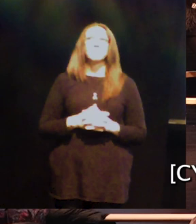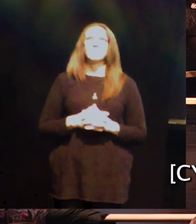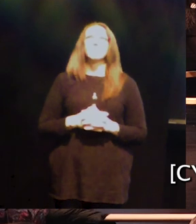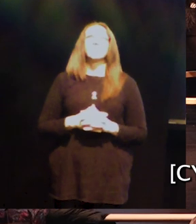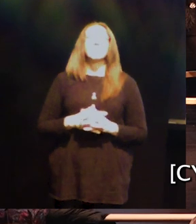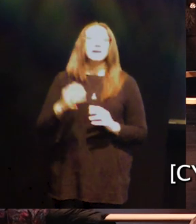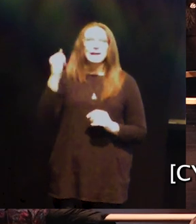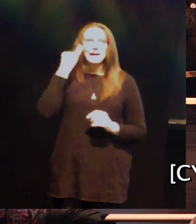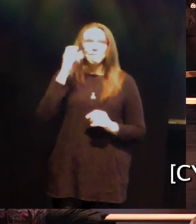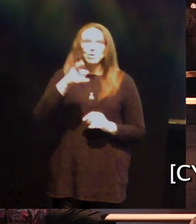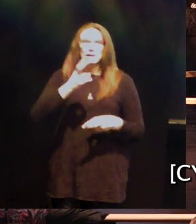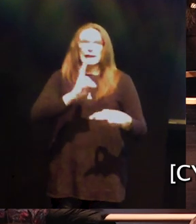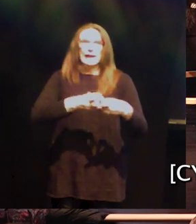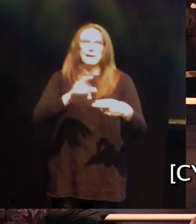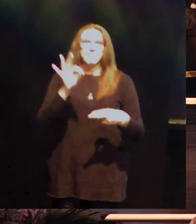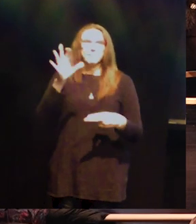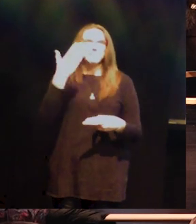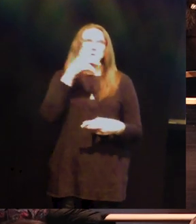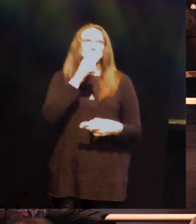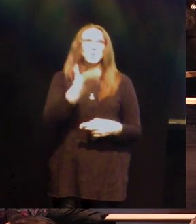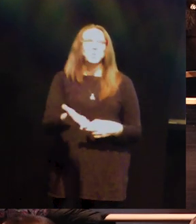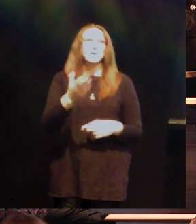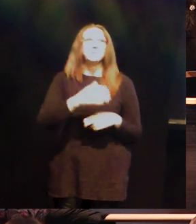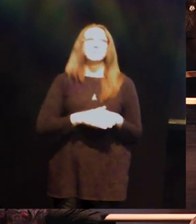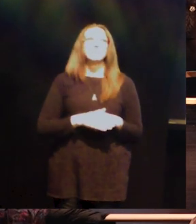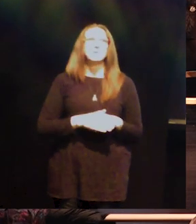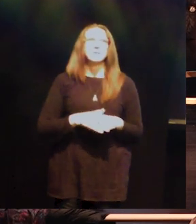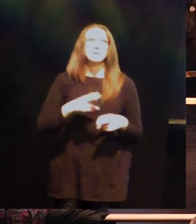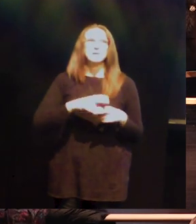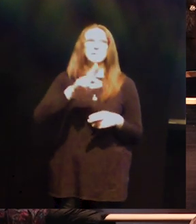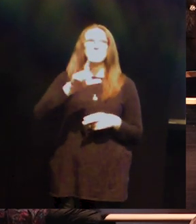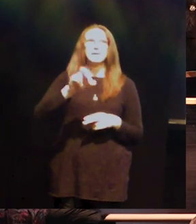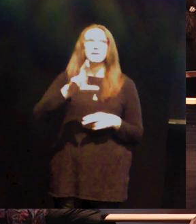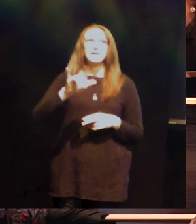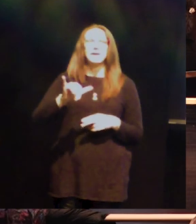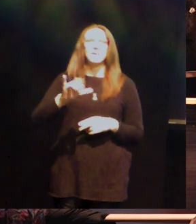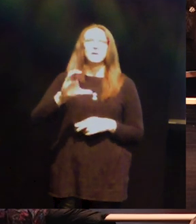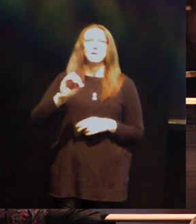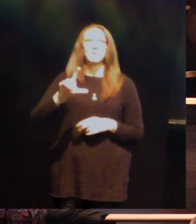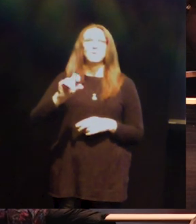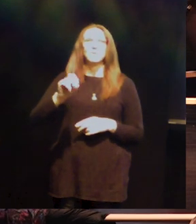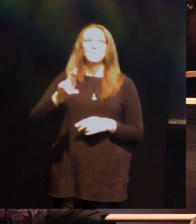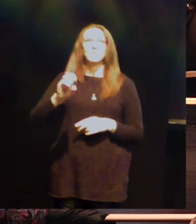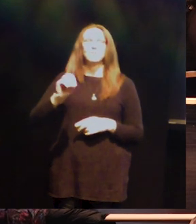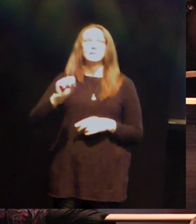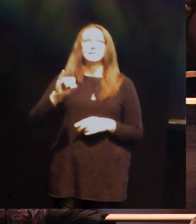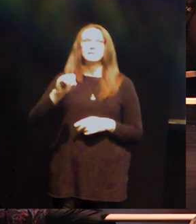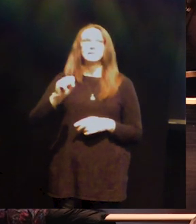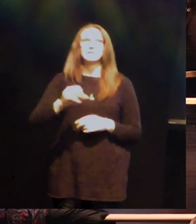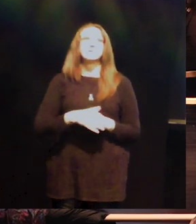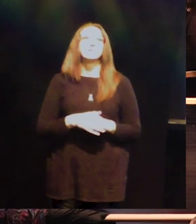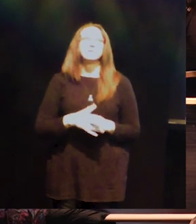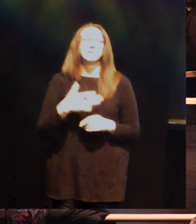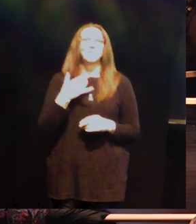Mm-hmm. And if you could state your name so we know who you are. Sure. My name is Larry Colaresis, and I